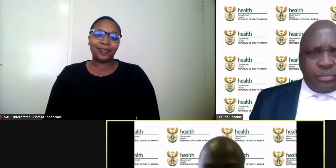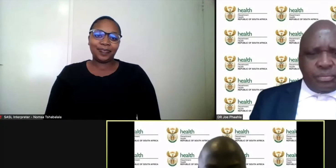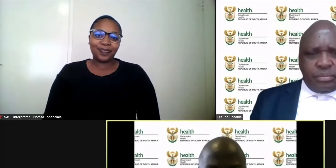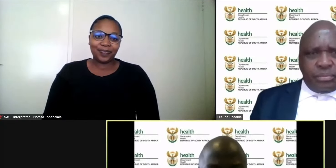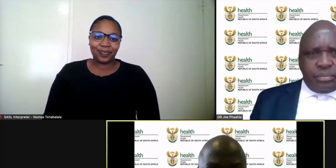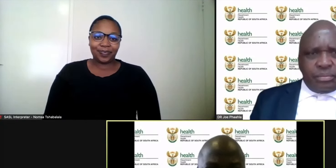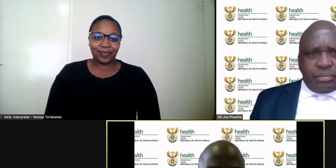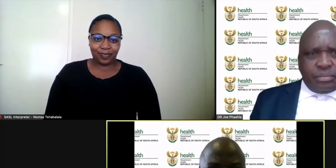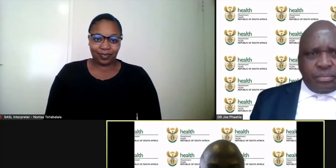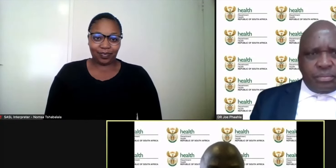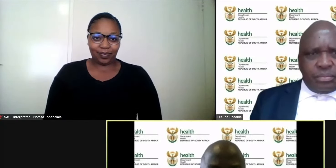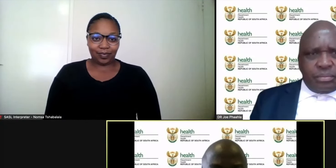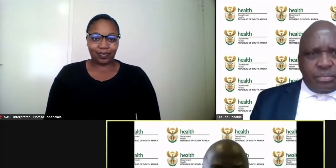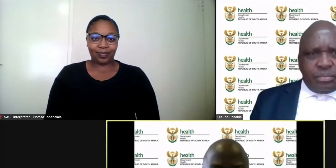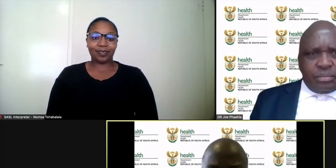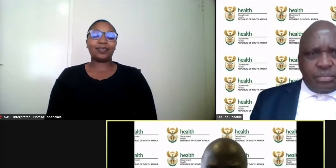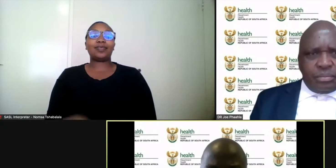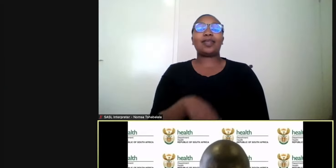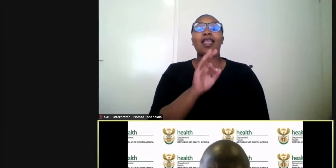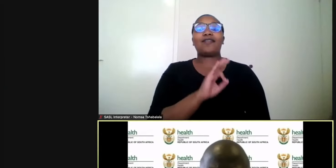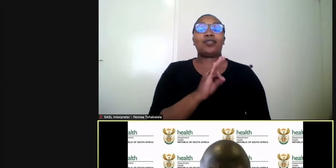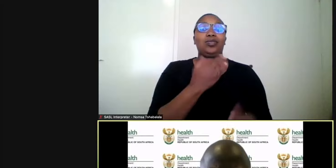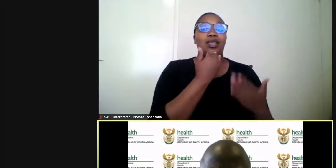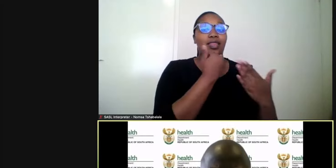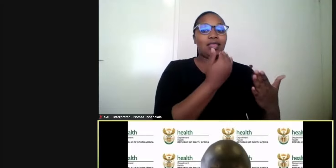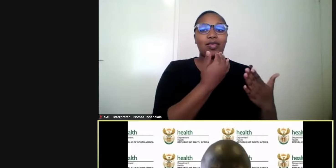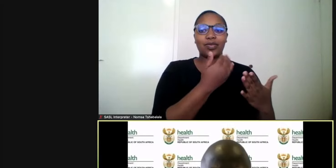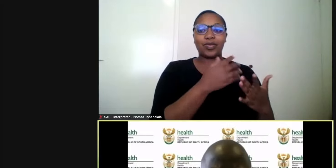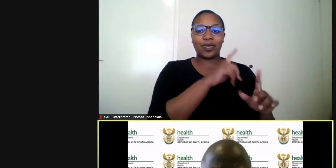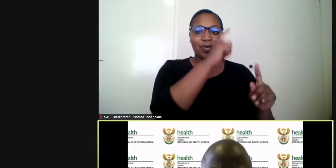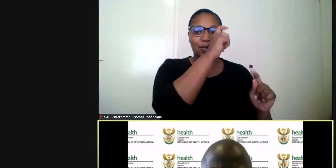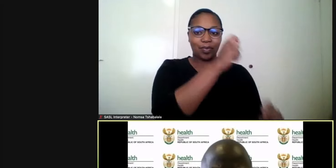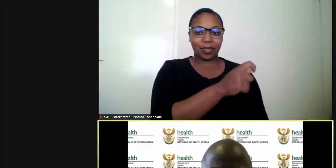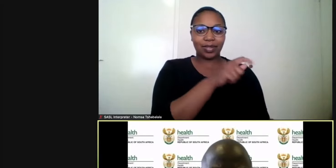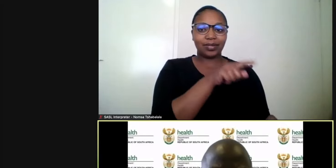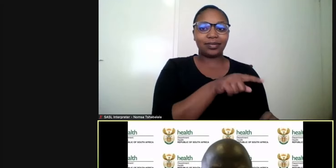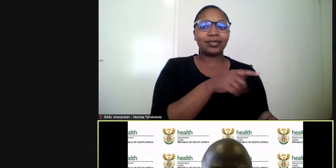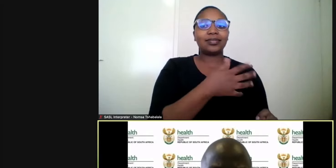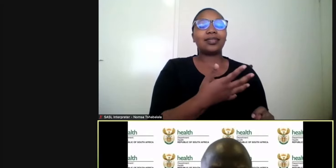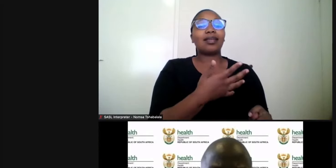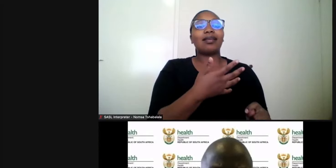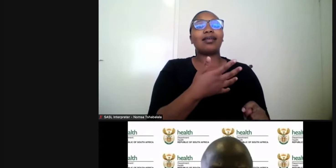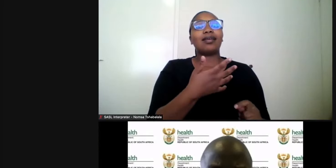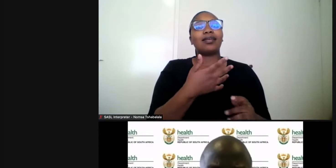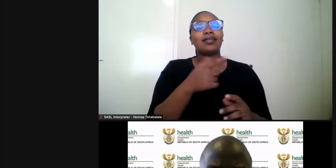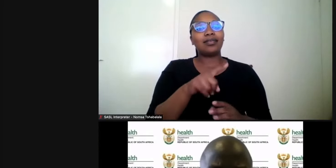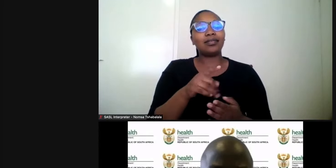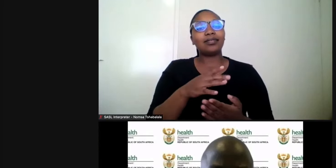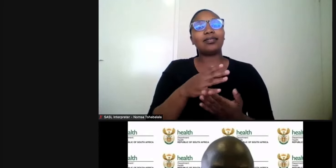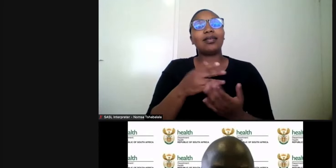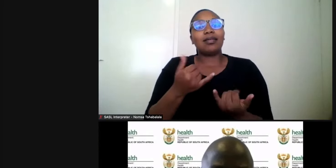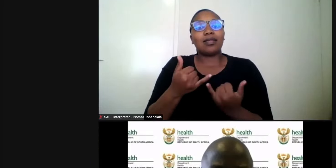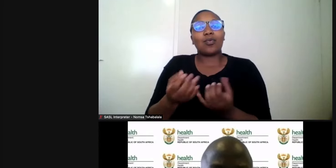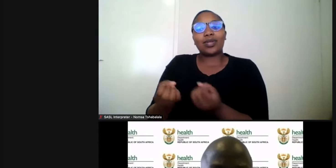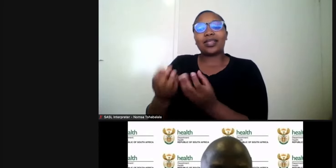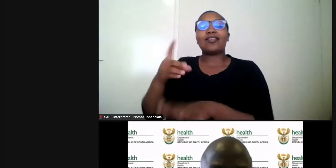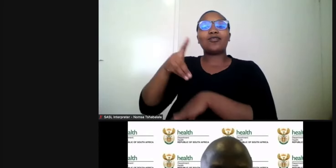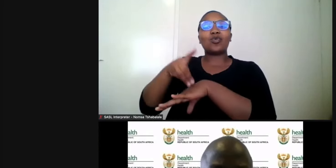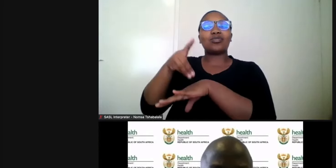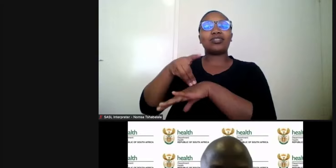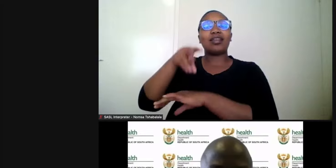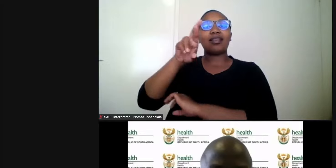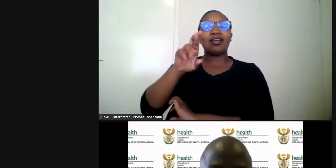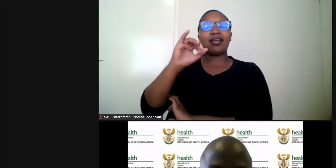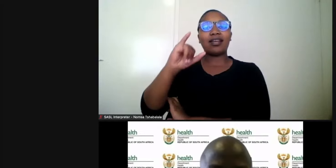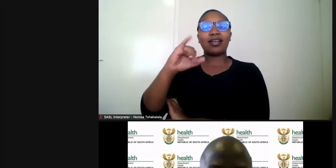Thanks, Honorable Minister, for that clarity. I'm going to allow the two, Dr. Richard and Prof. Tulio,